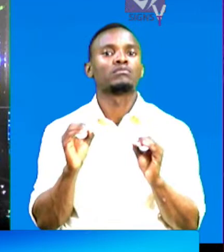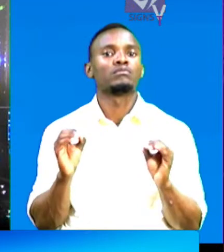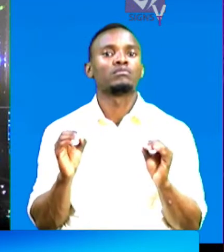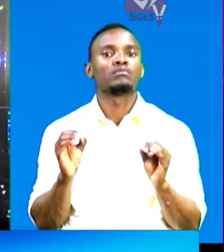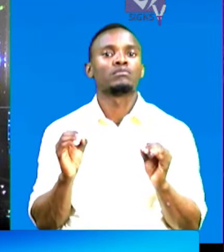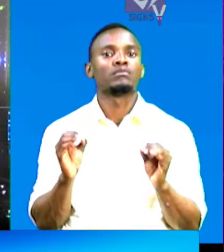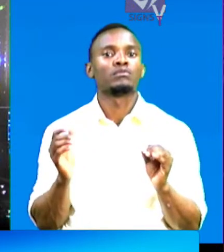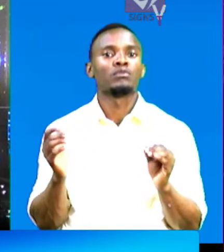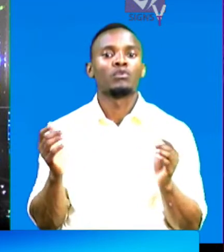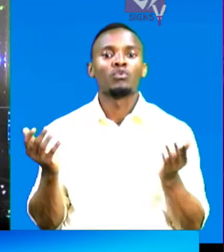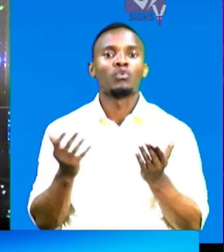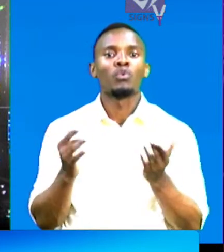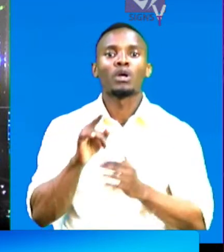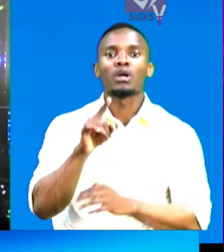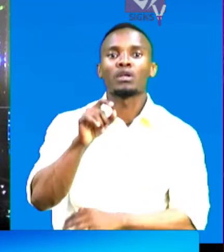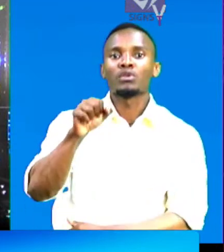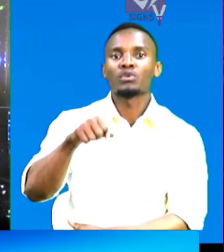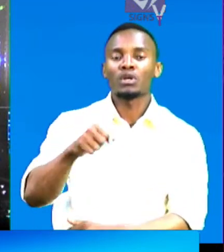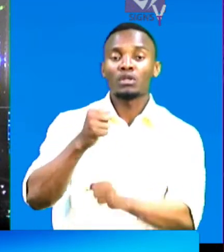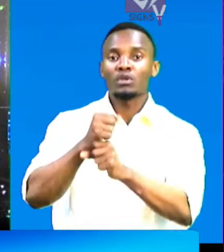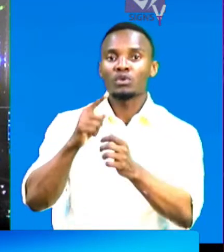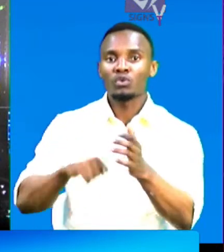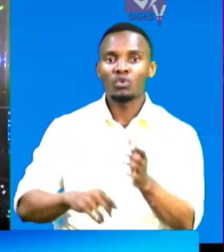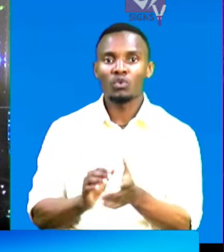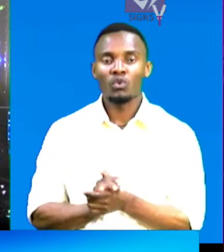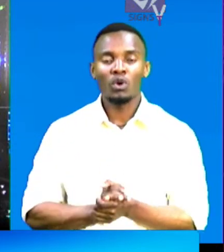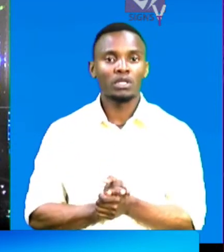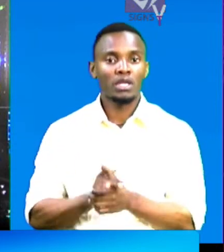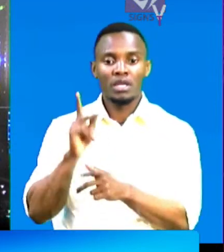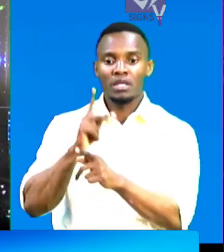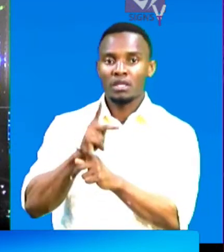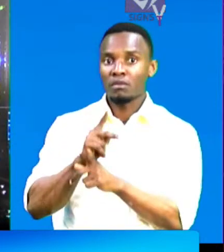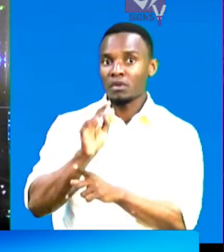where you can keep your products.